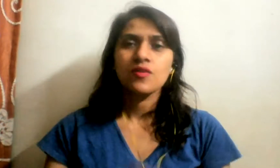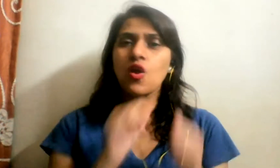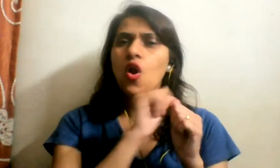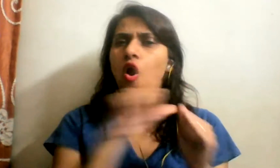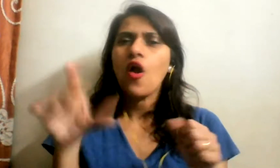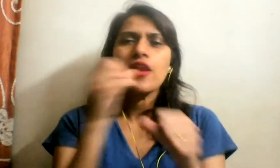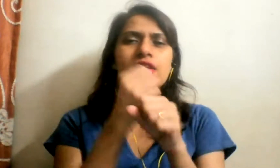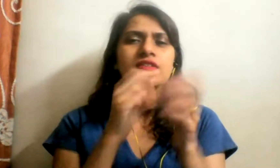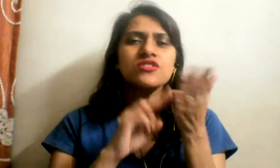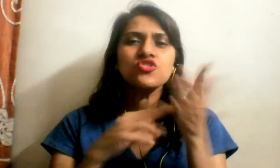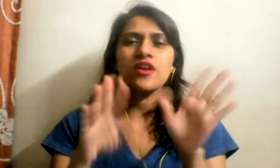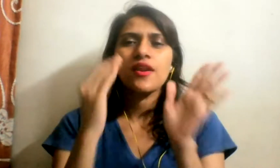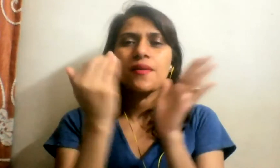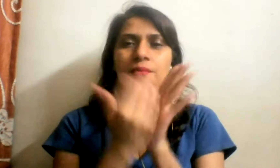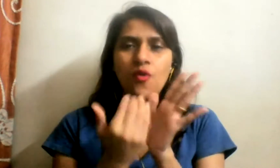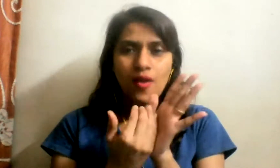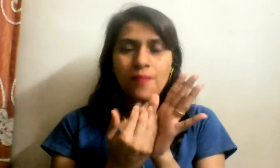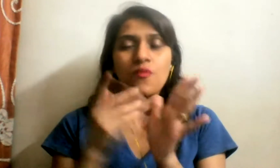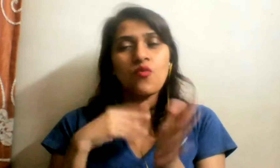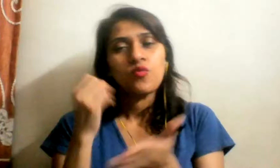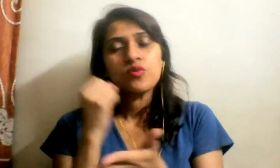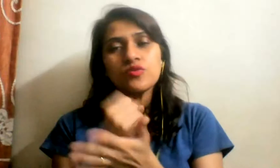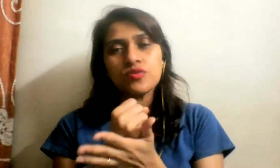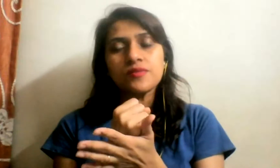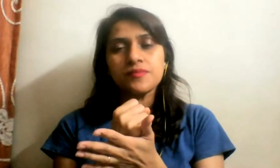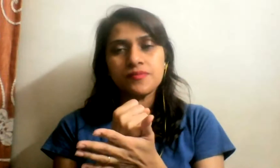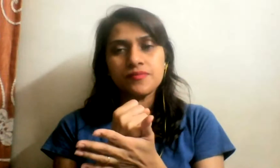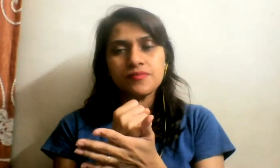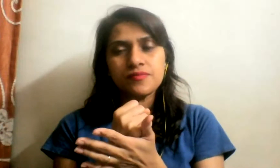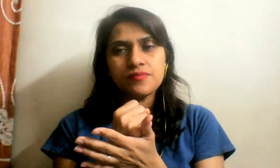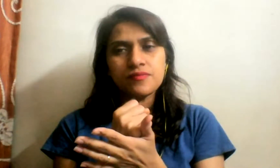programs. Whereas we should also